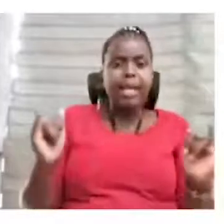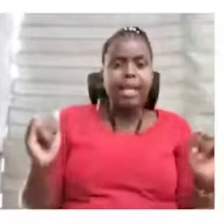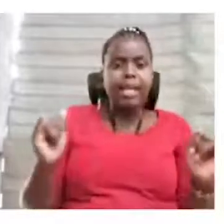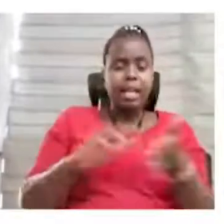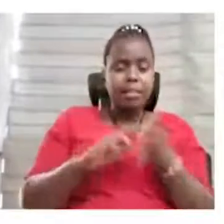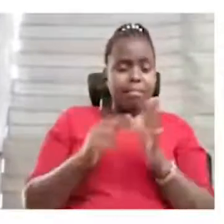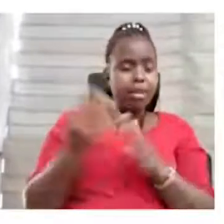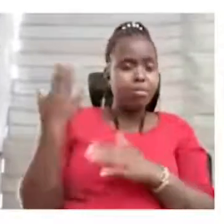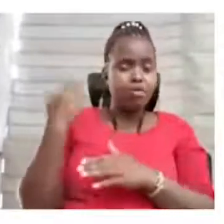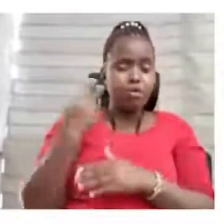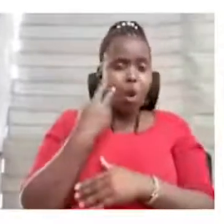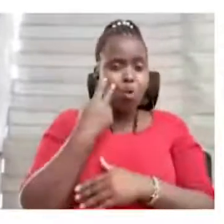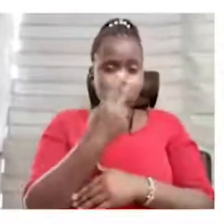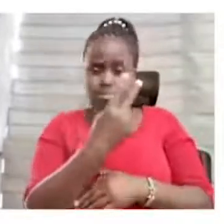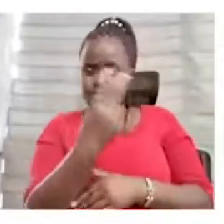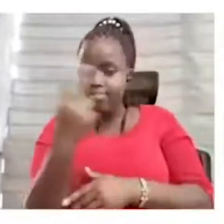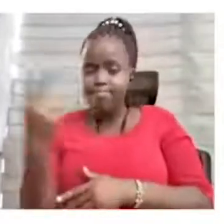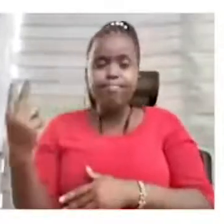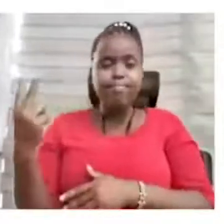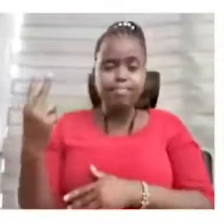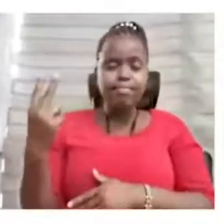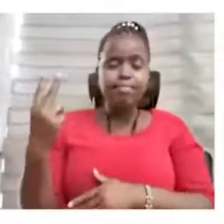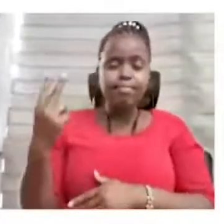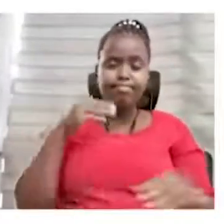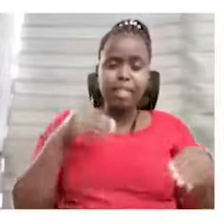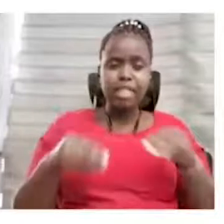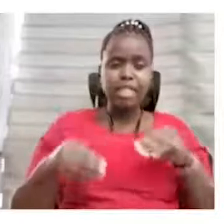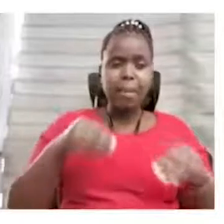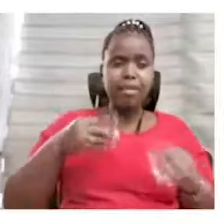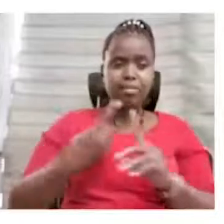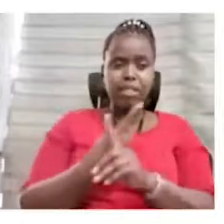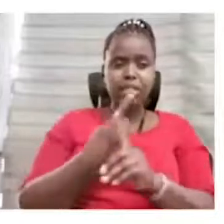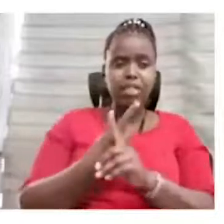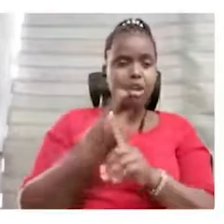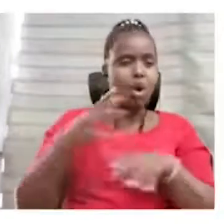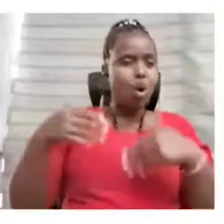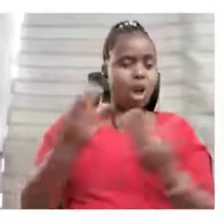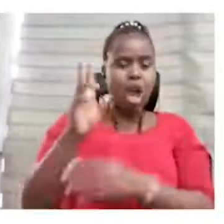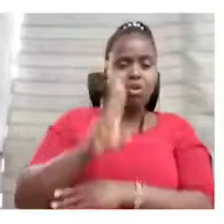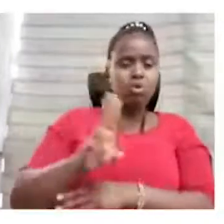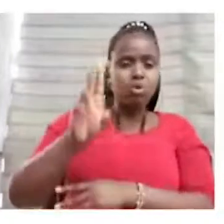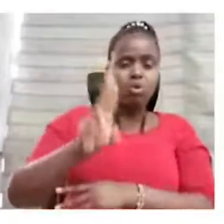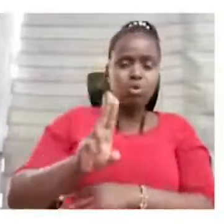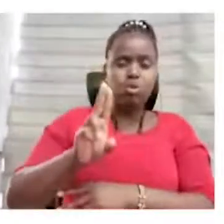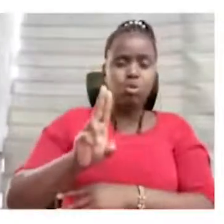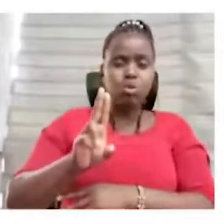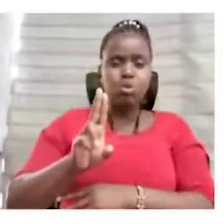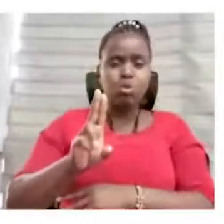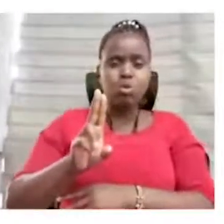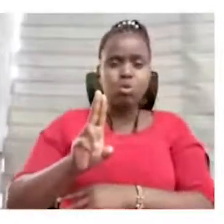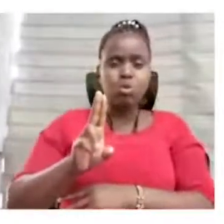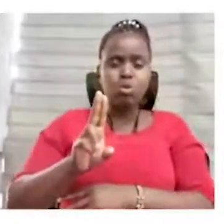sort of span of disabilities, from users who have blindness, users who are low